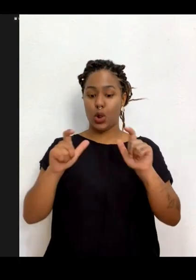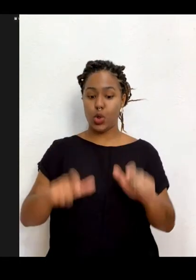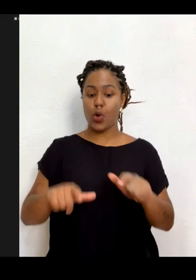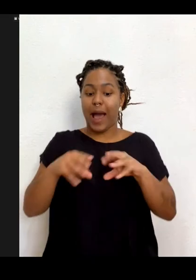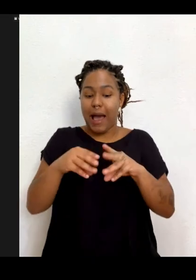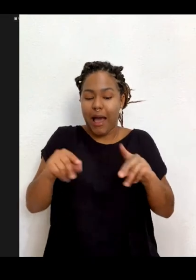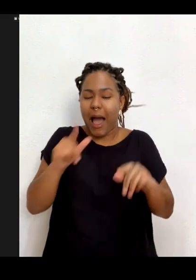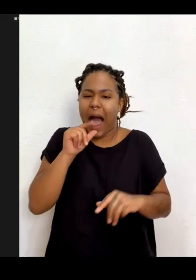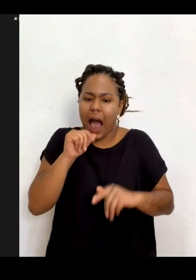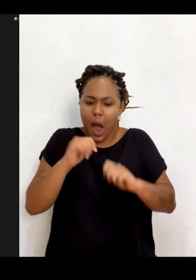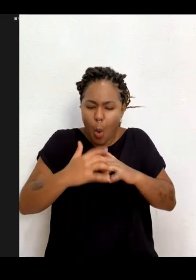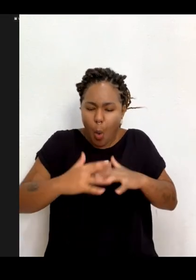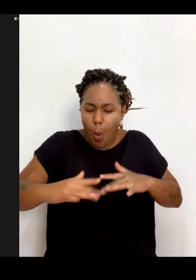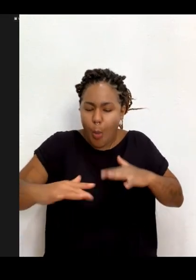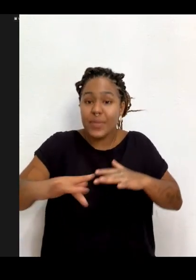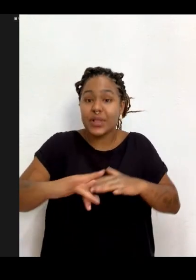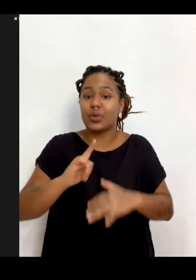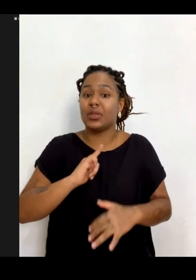Brazil